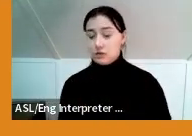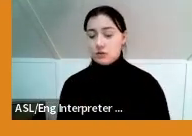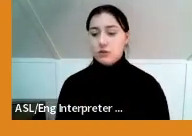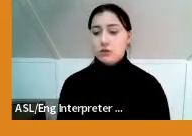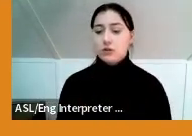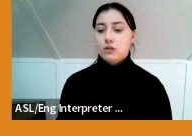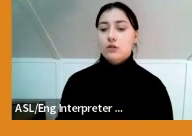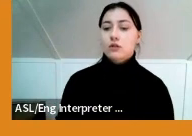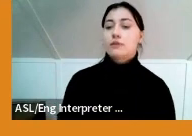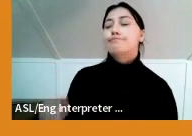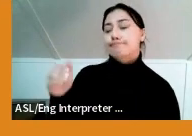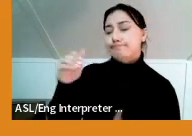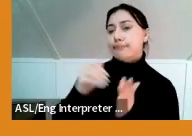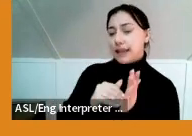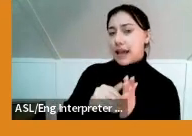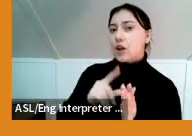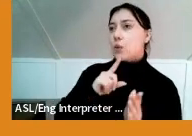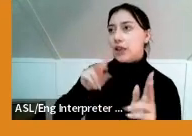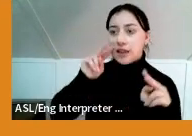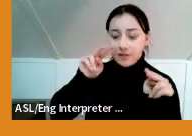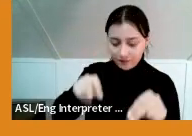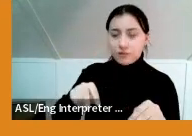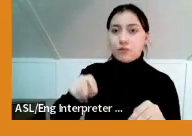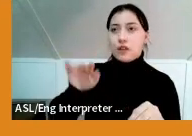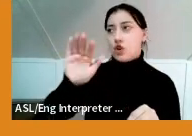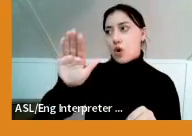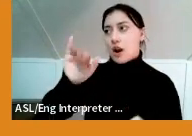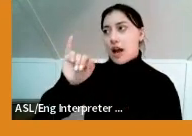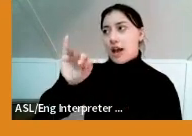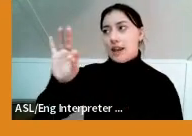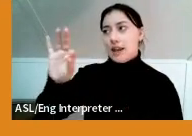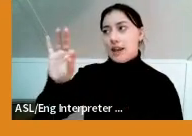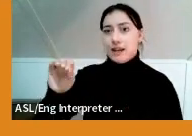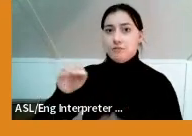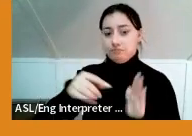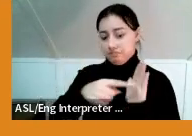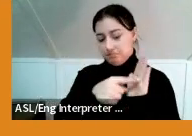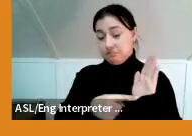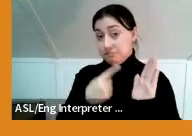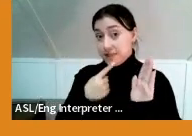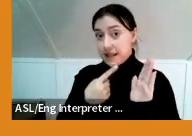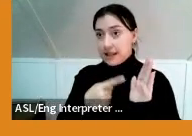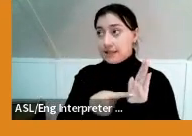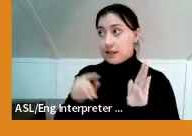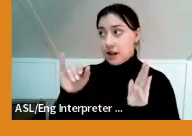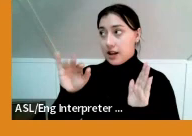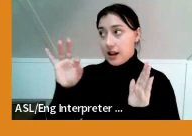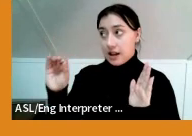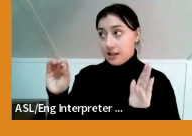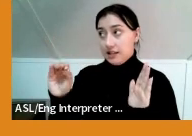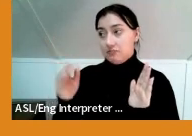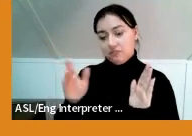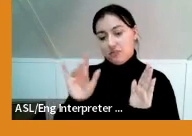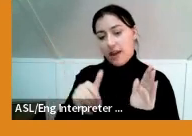Again, you're going to be looking at your 990. So if you have